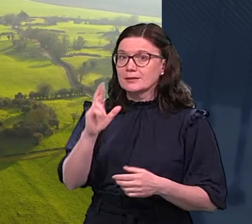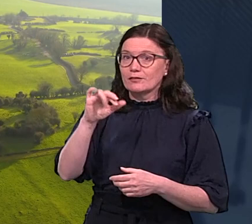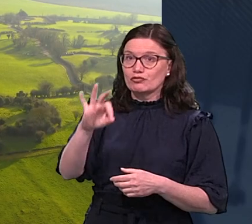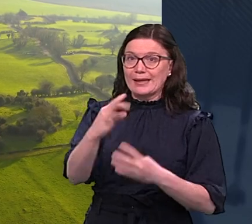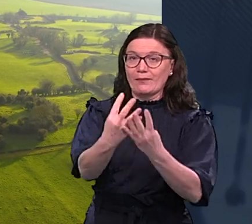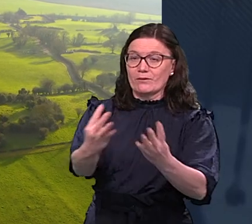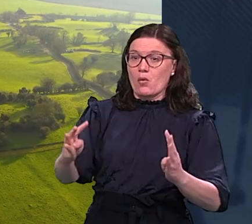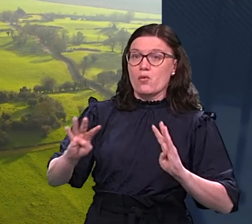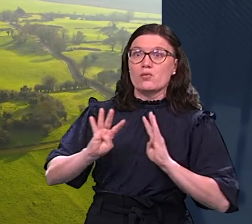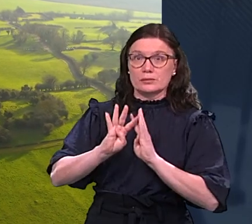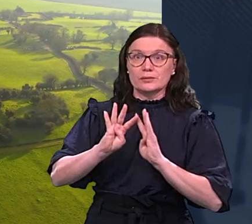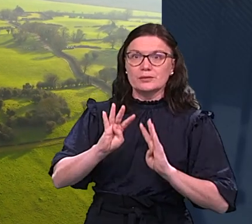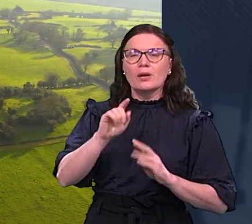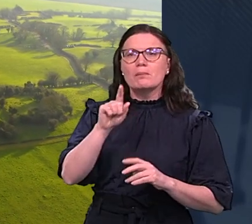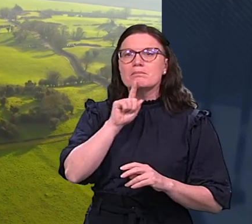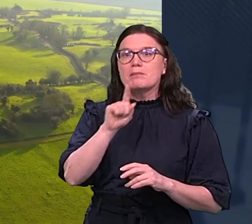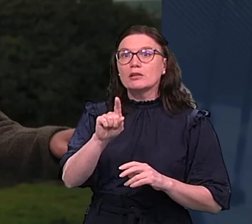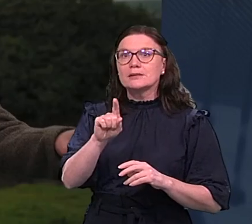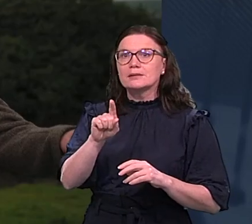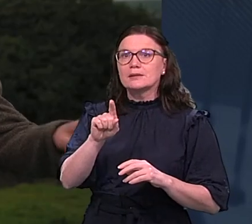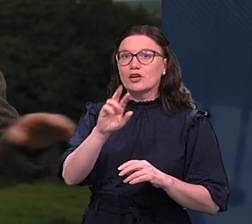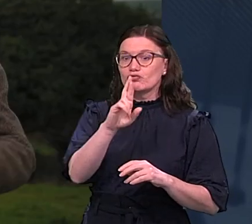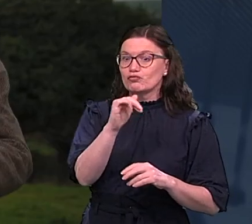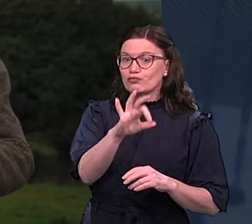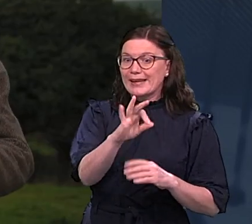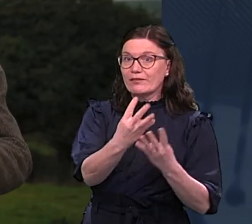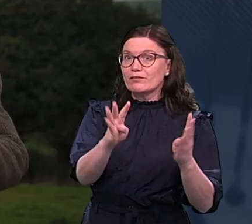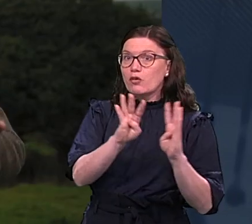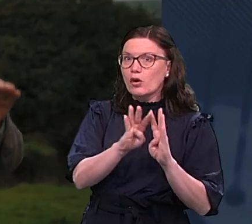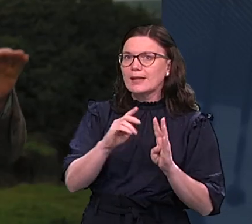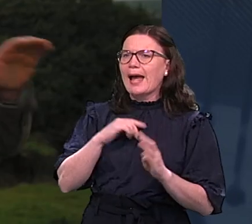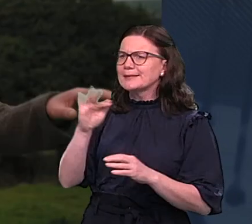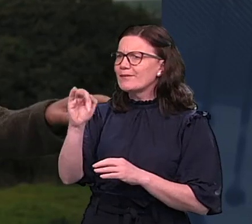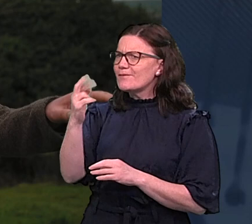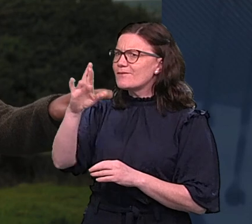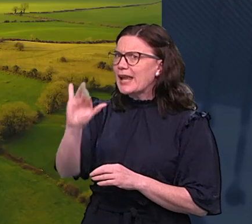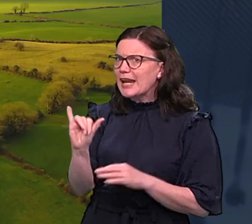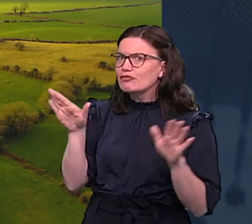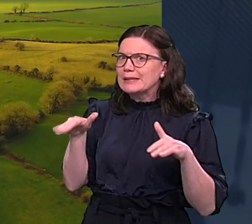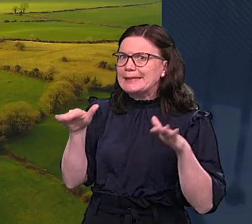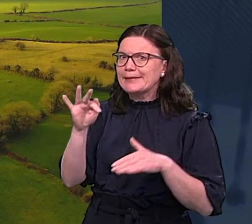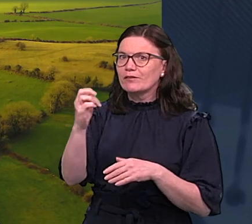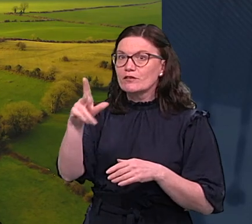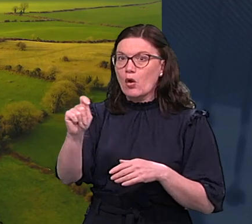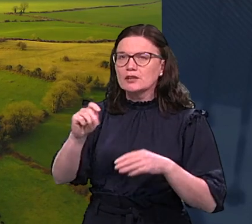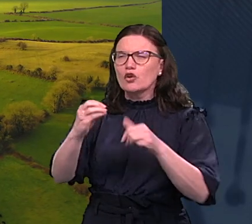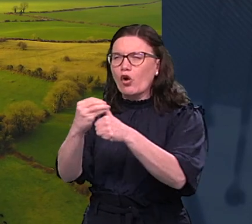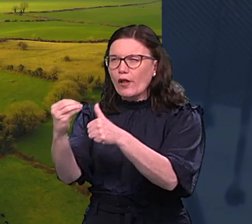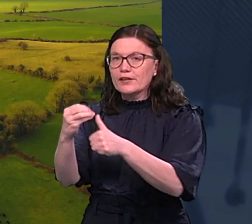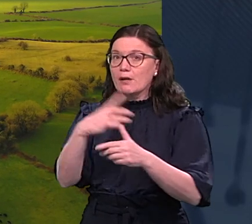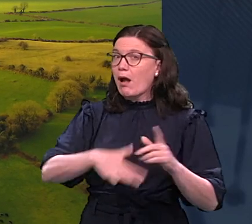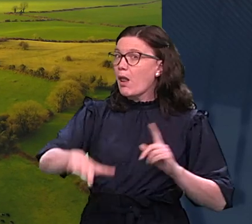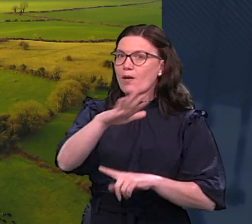everywhere. There's ring forts, fairy forts, and I'll get back to them, and more ring forts. But there are only a handful